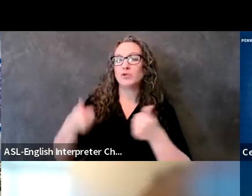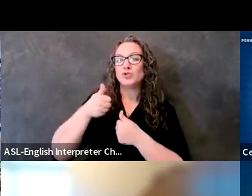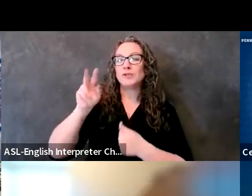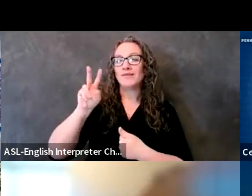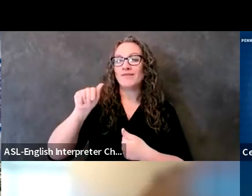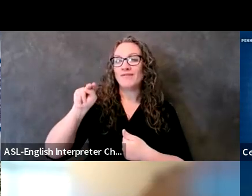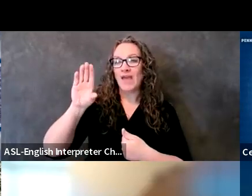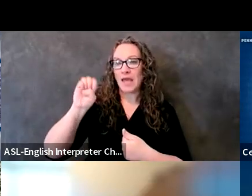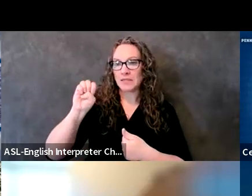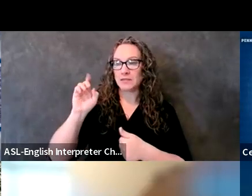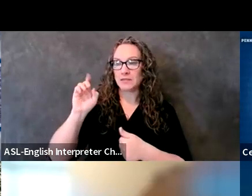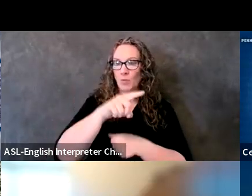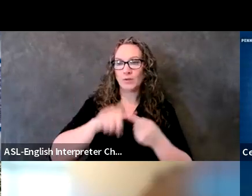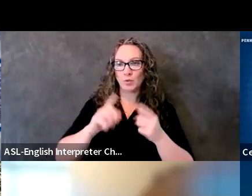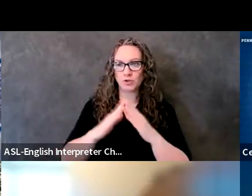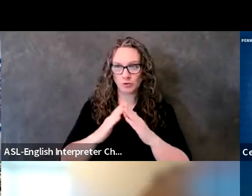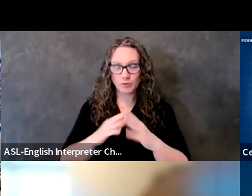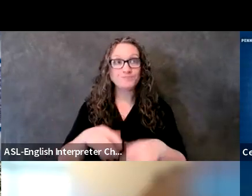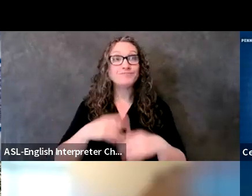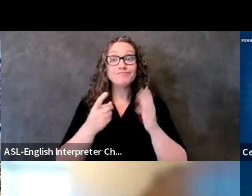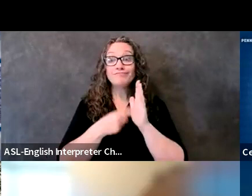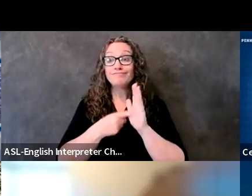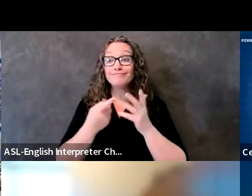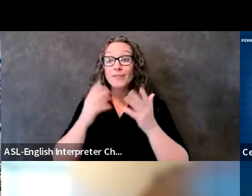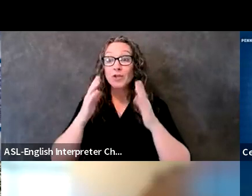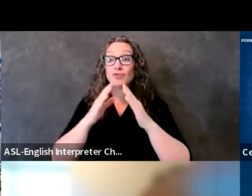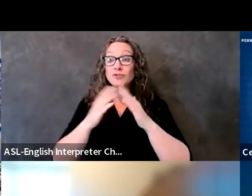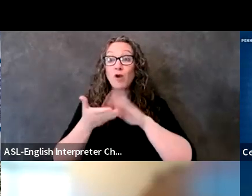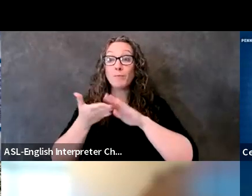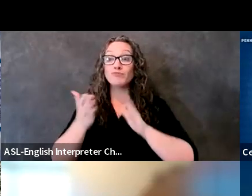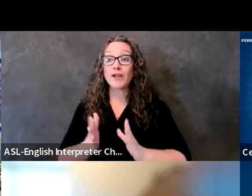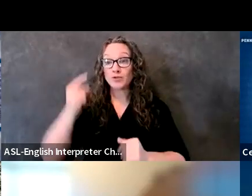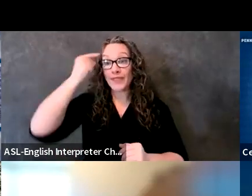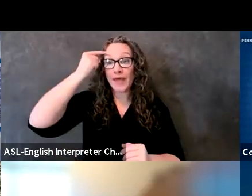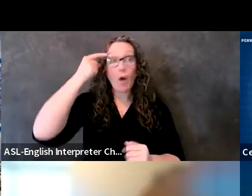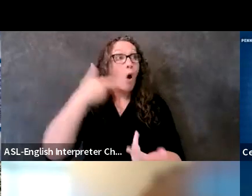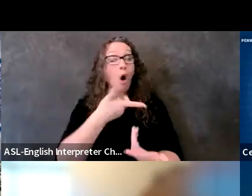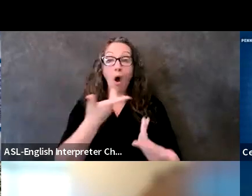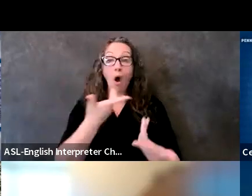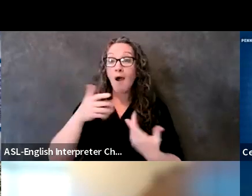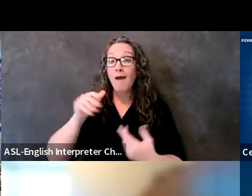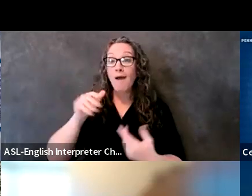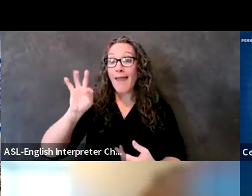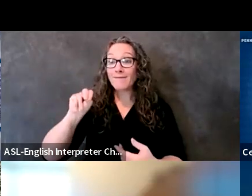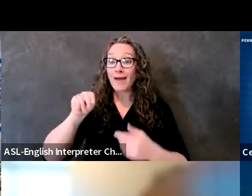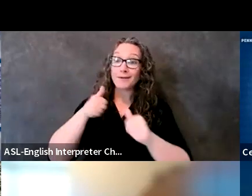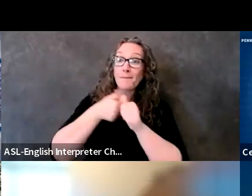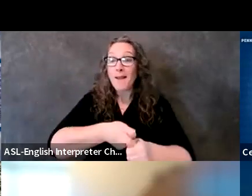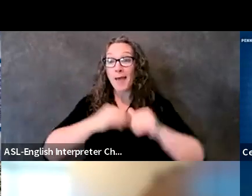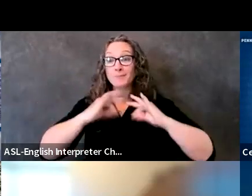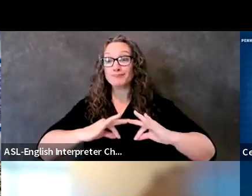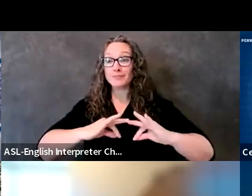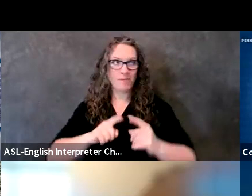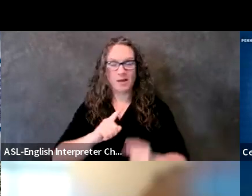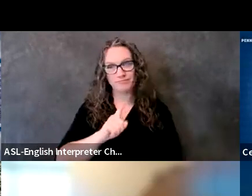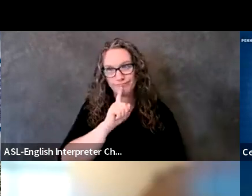shelters, and sometimes shelter operators think that the shelter may be access and functional needs compliant when actually it is not.